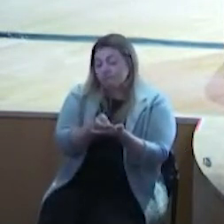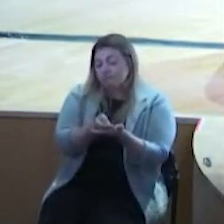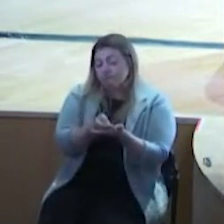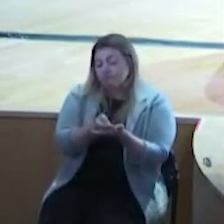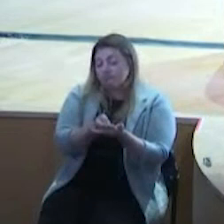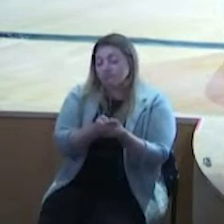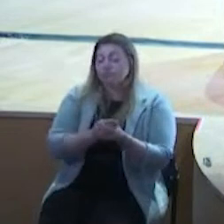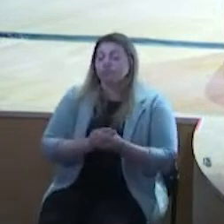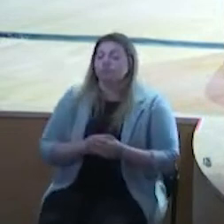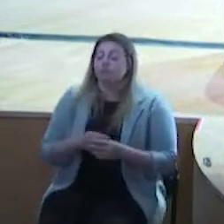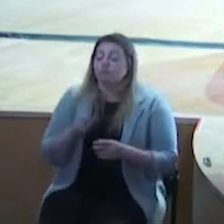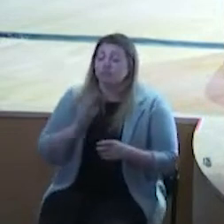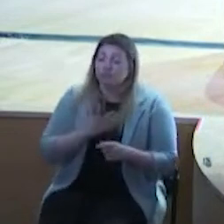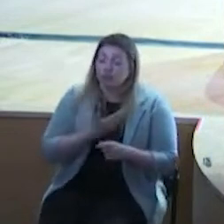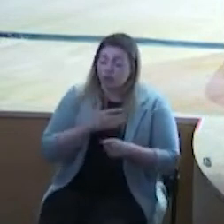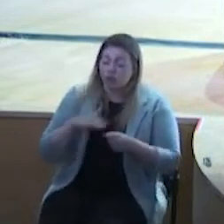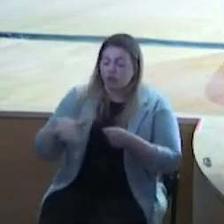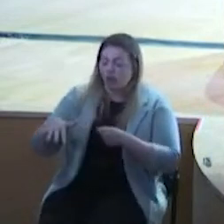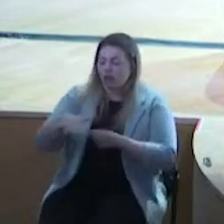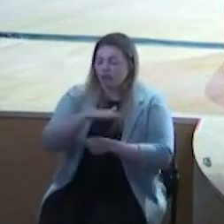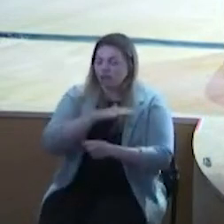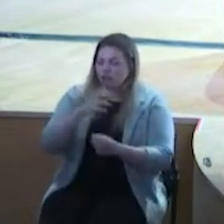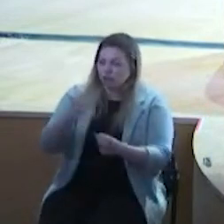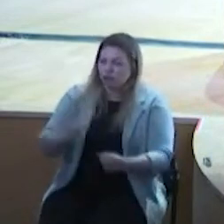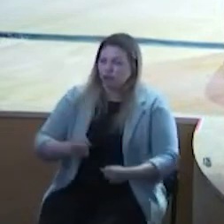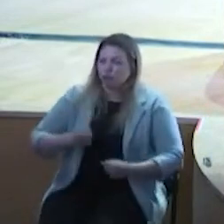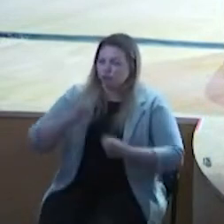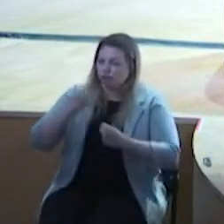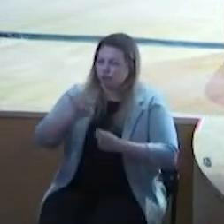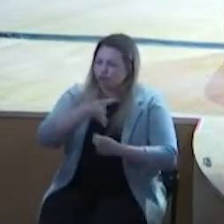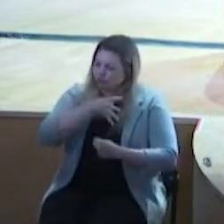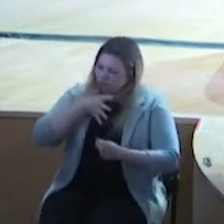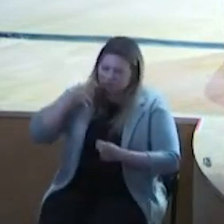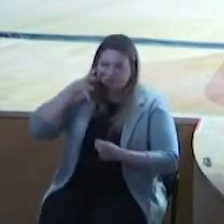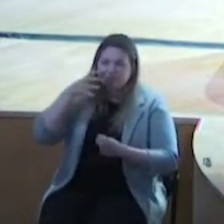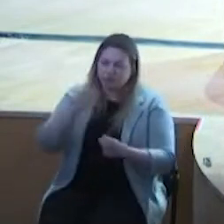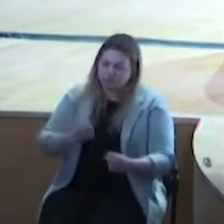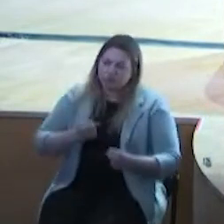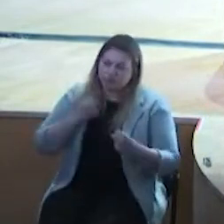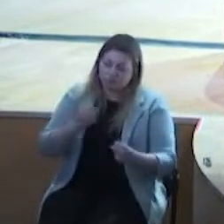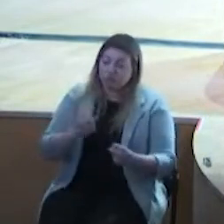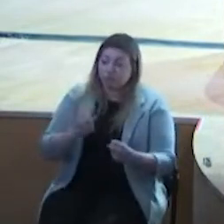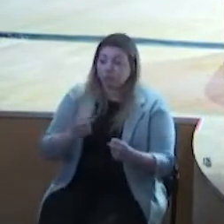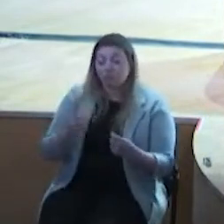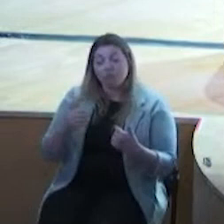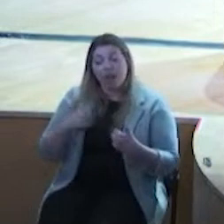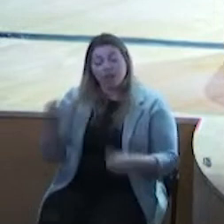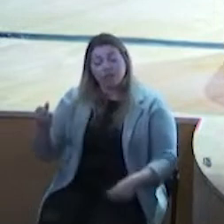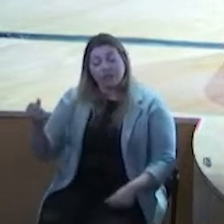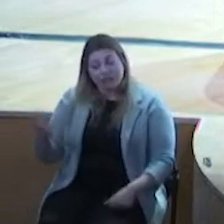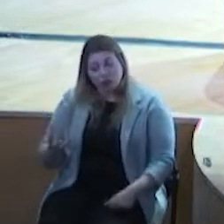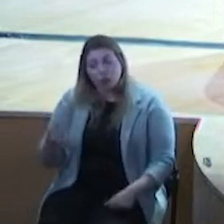live in a rural area, a very rural area, and we do have a casino.